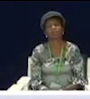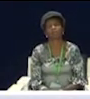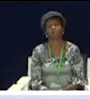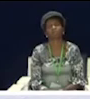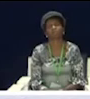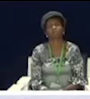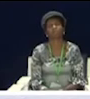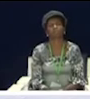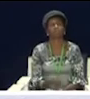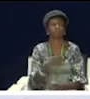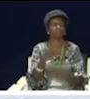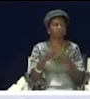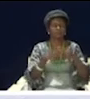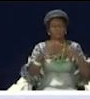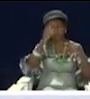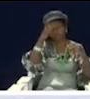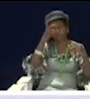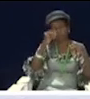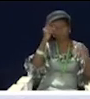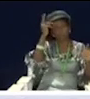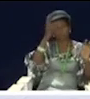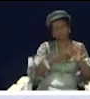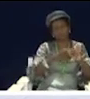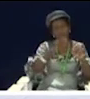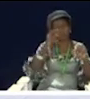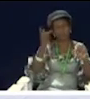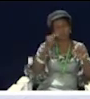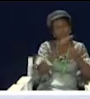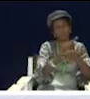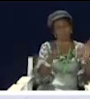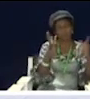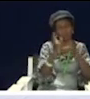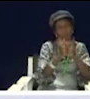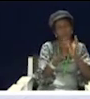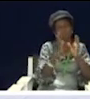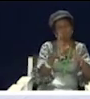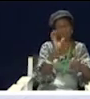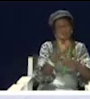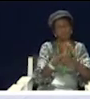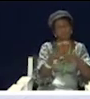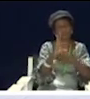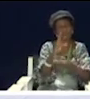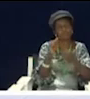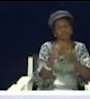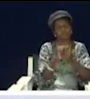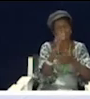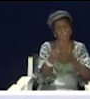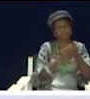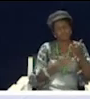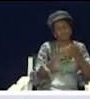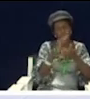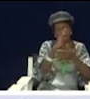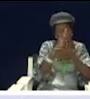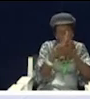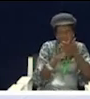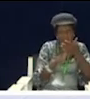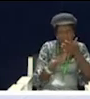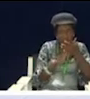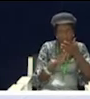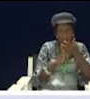When I joined the Redeemed Christian Church of God, with all humility, I was the most